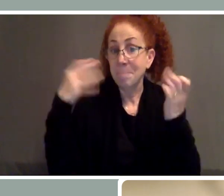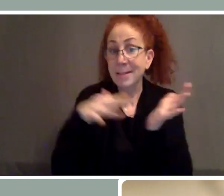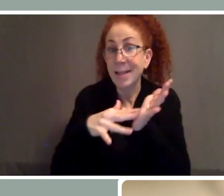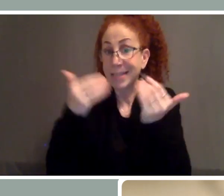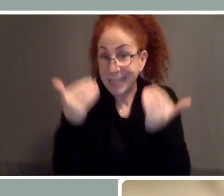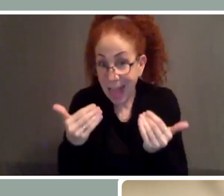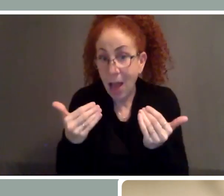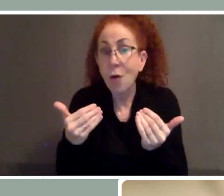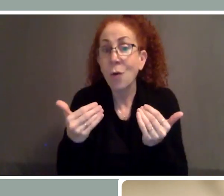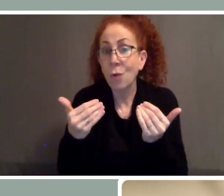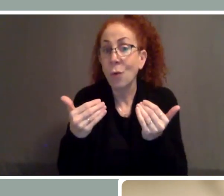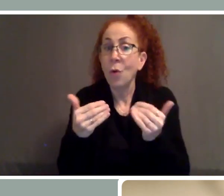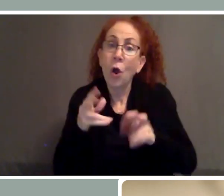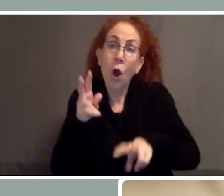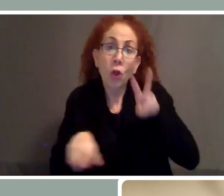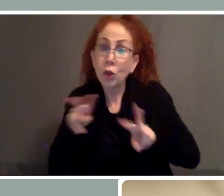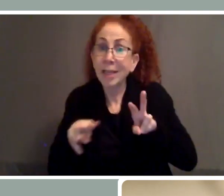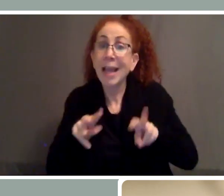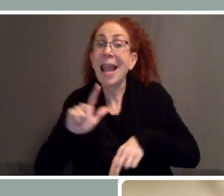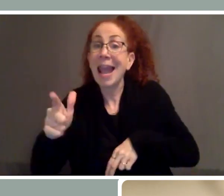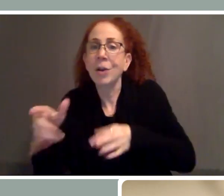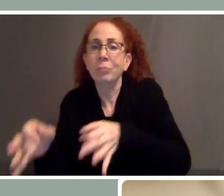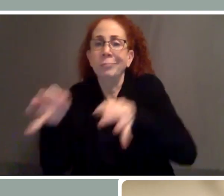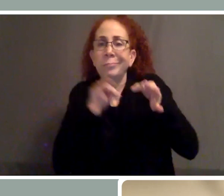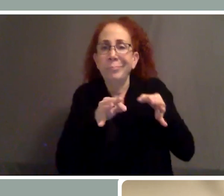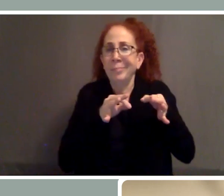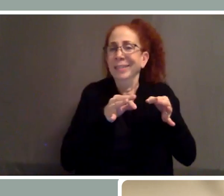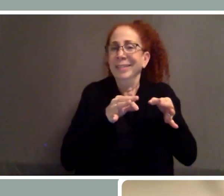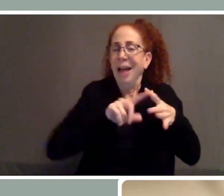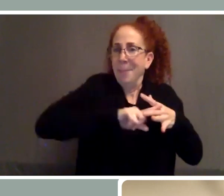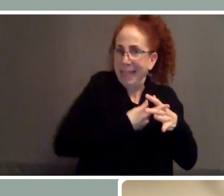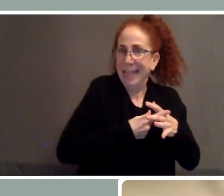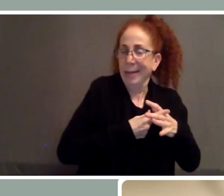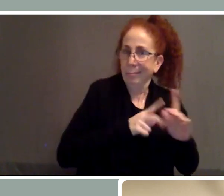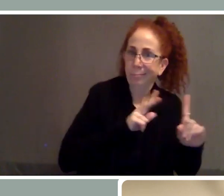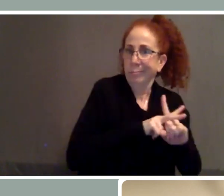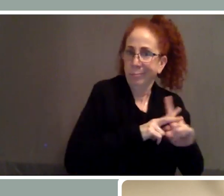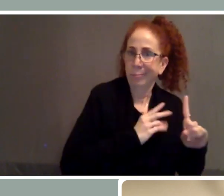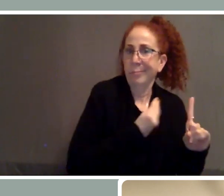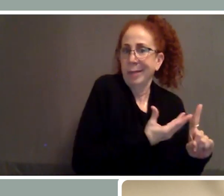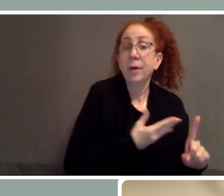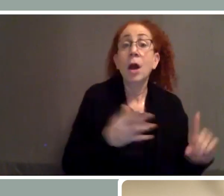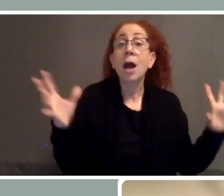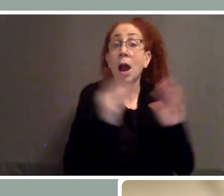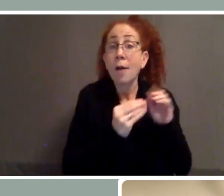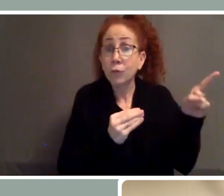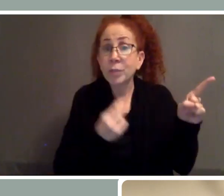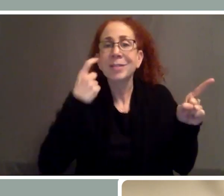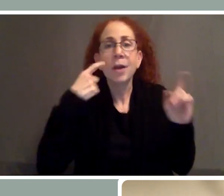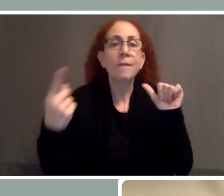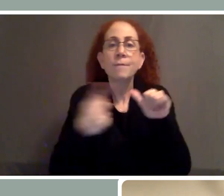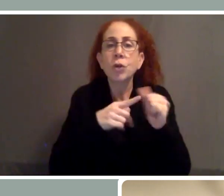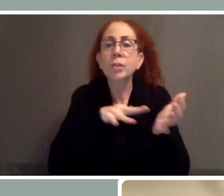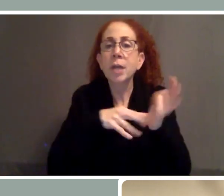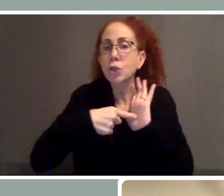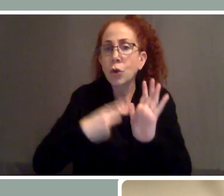underway looking at the first line setting. We saw at San Antonio the first study that we saw about